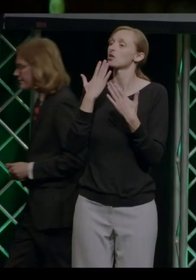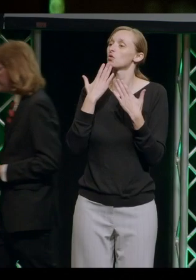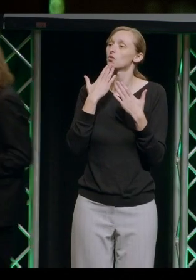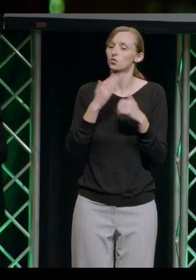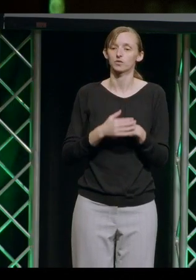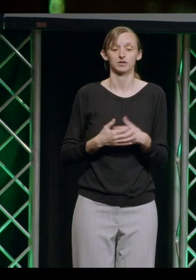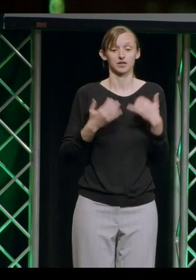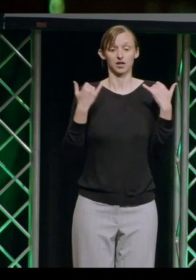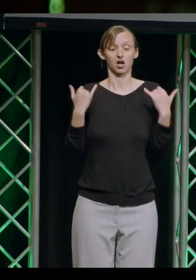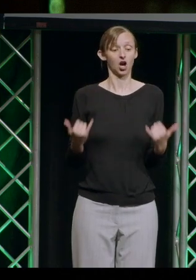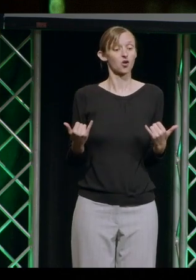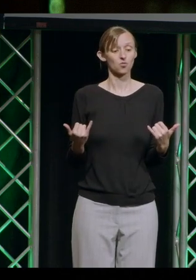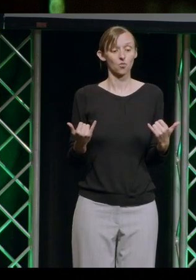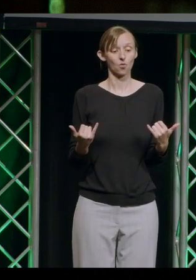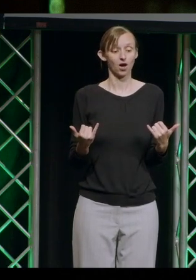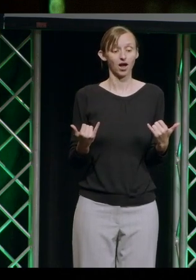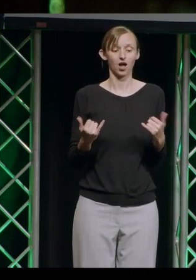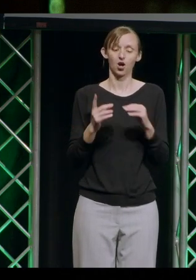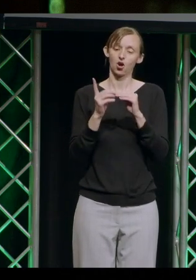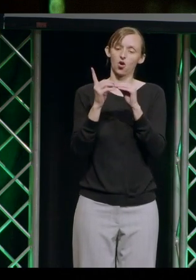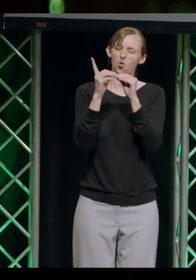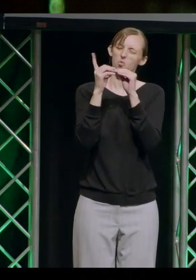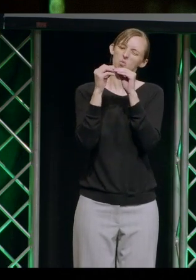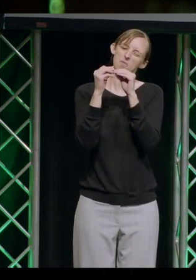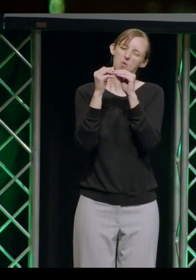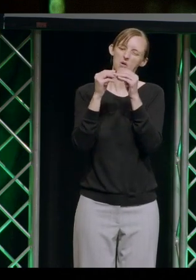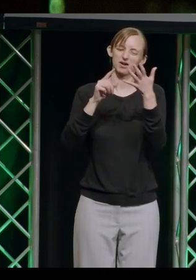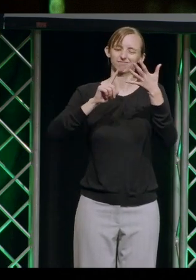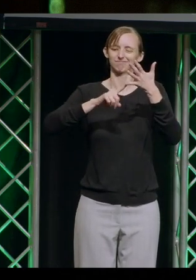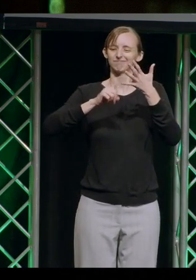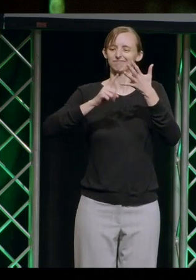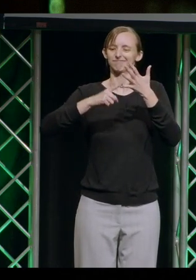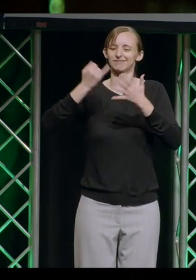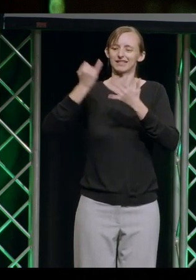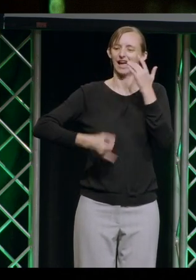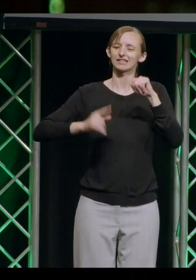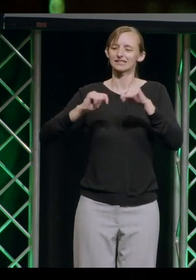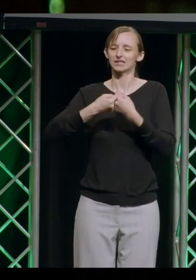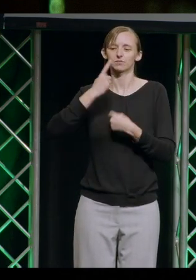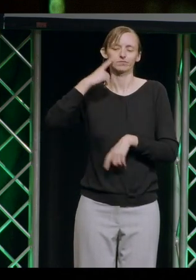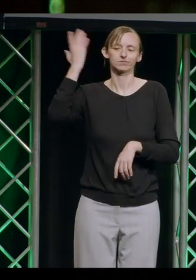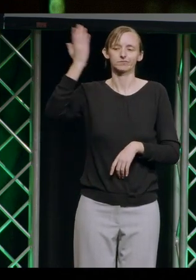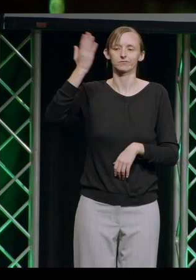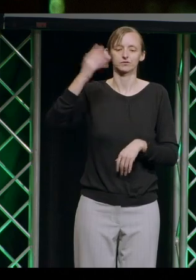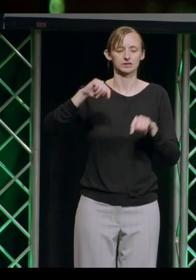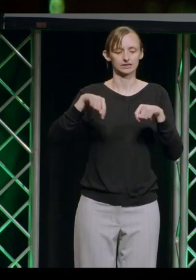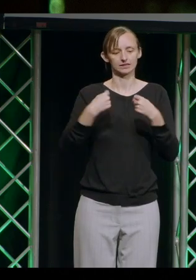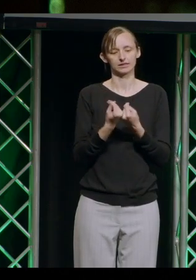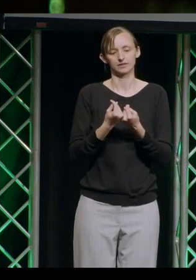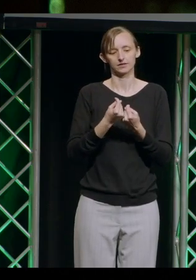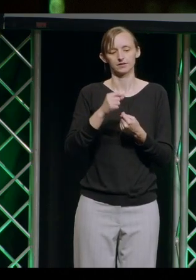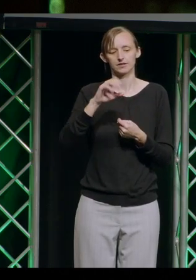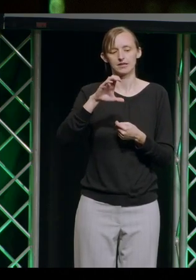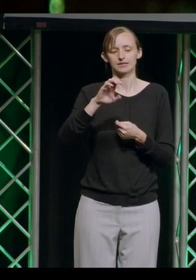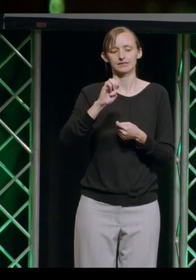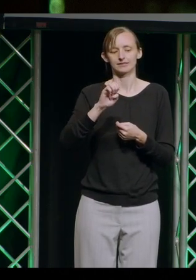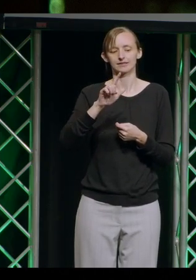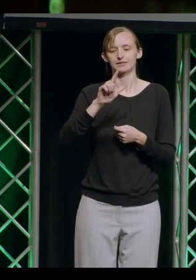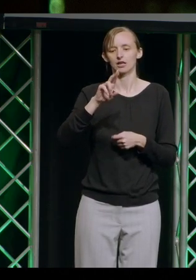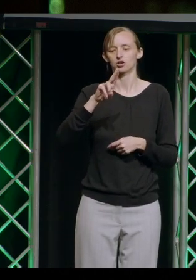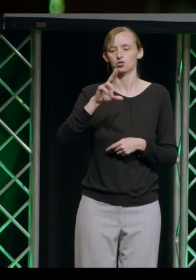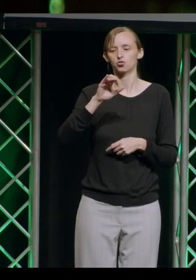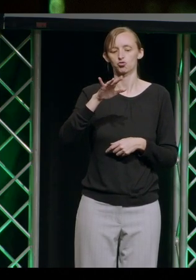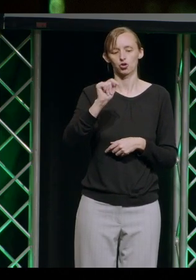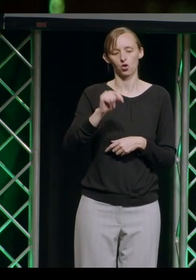All right, everybody, we have one finalist team left. Presenting for Team Cellucoat is